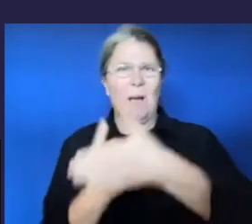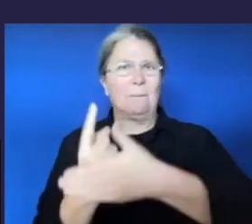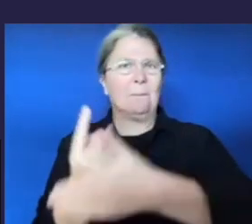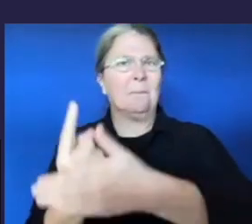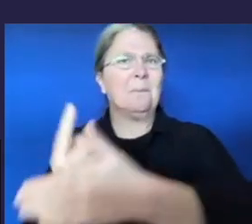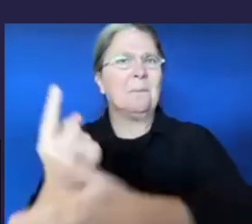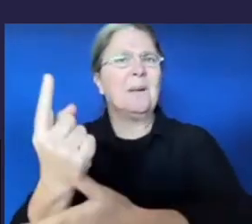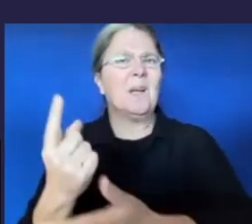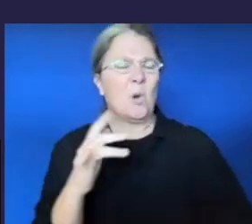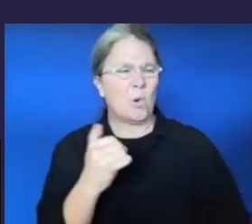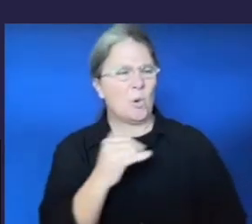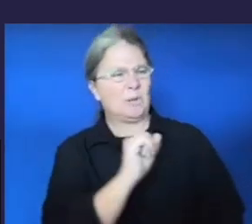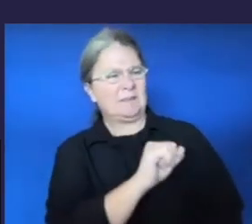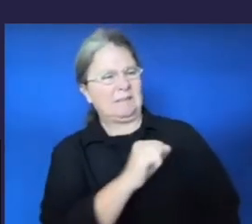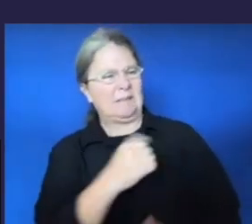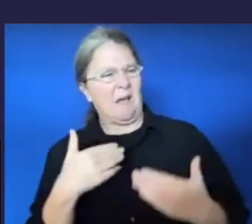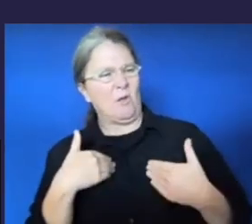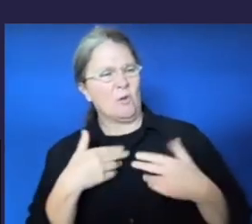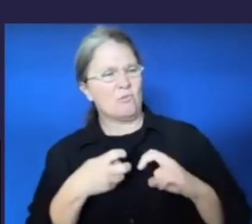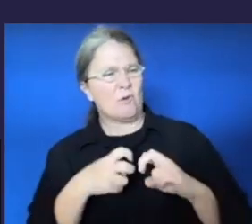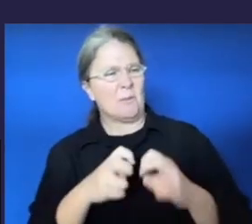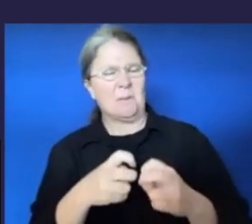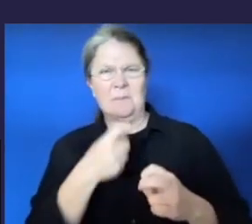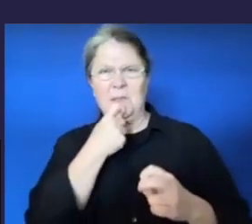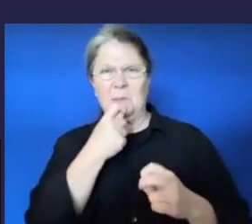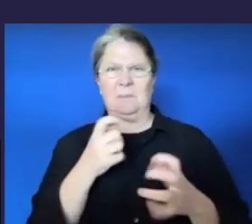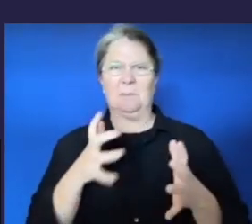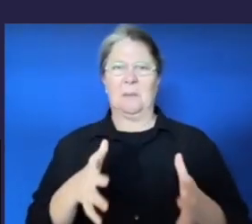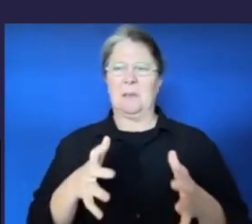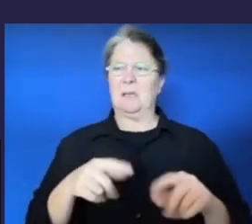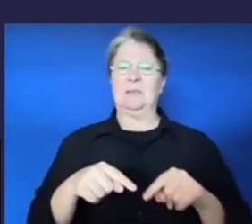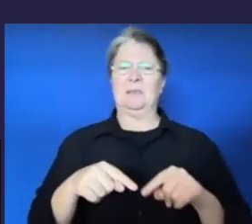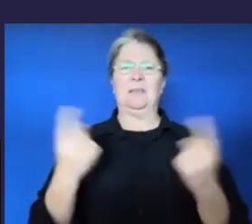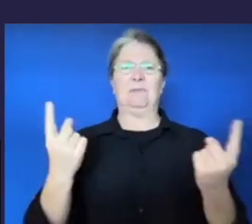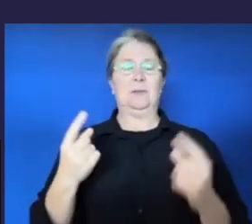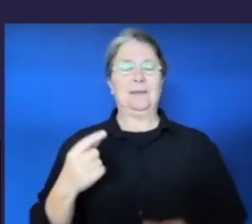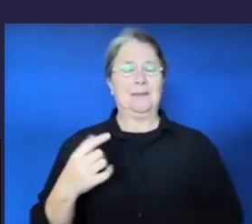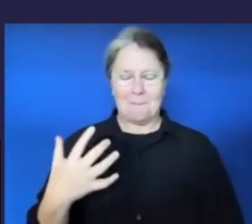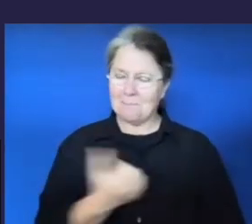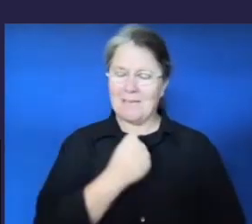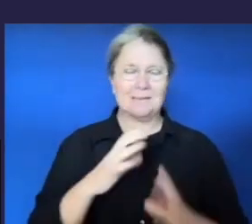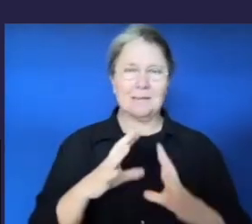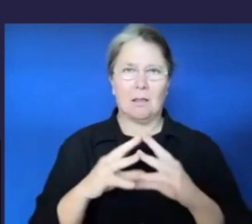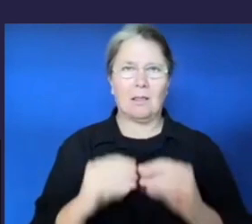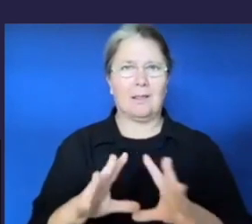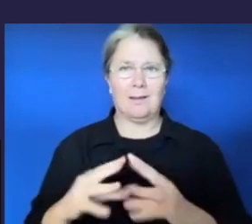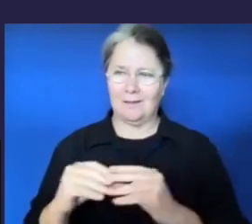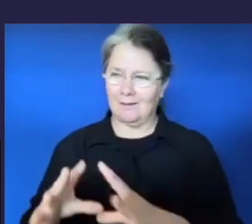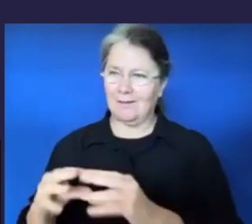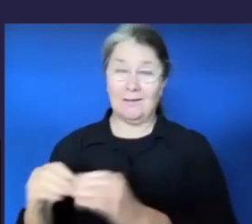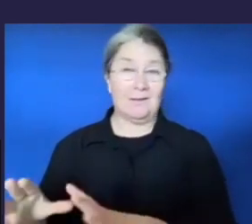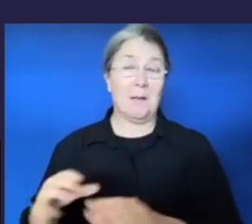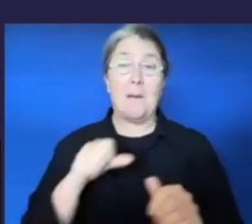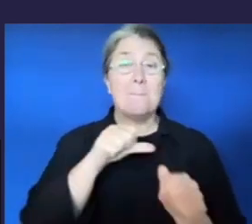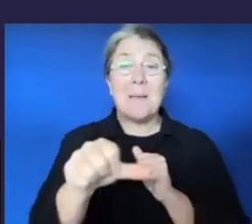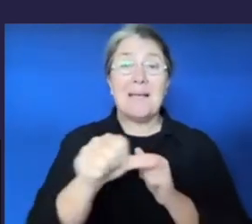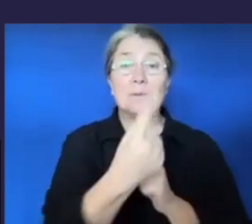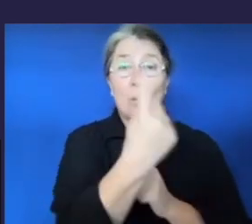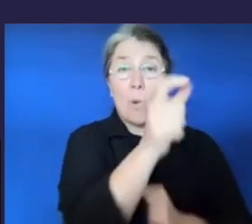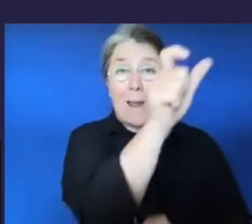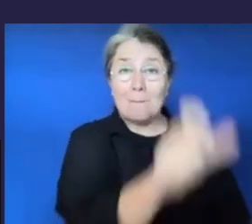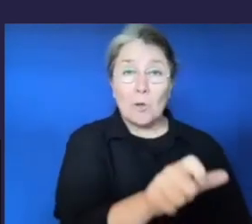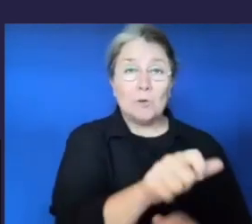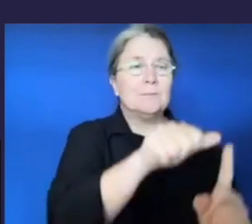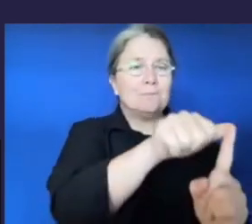still widespread. They need to be confronted and dispelled, and one person at a time is usually the best way to do that.